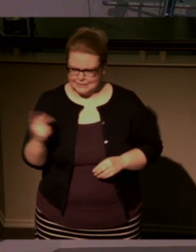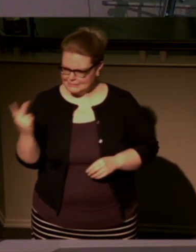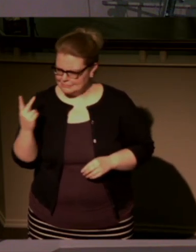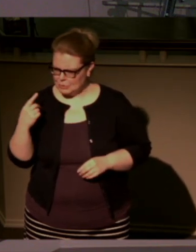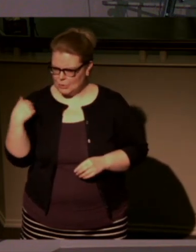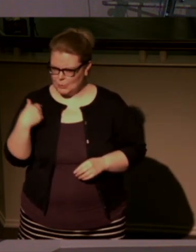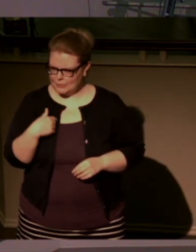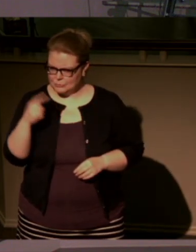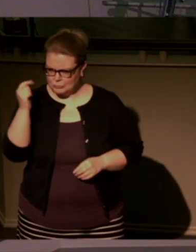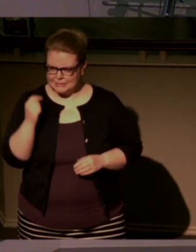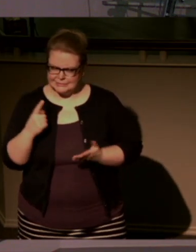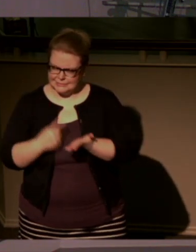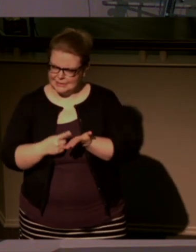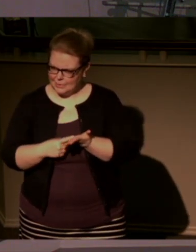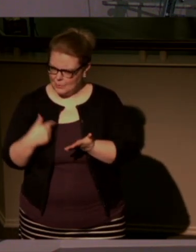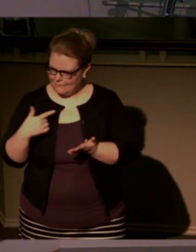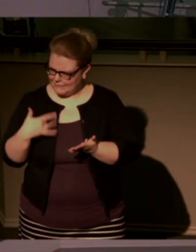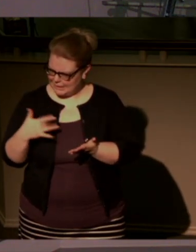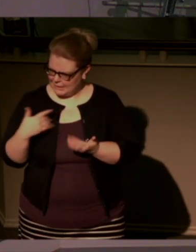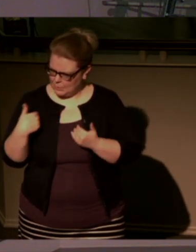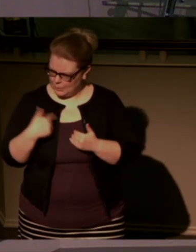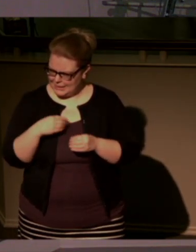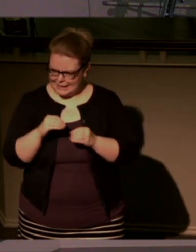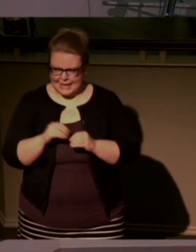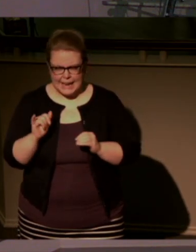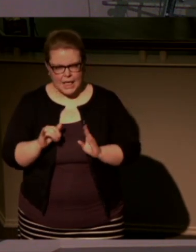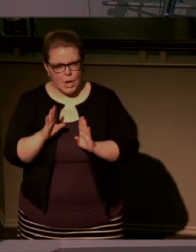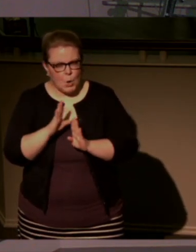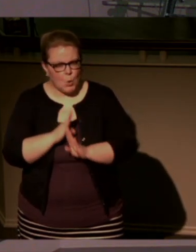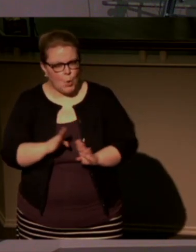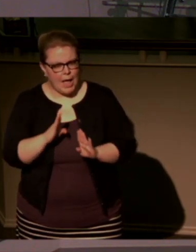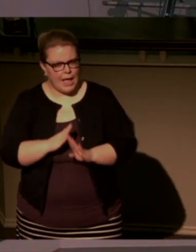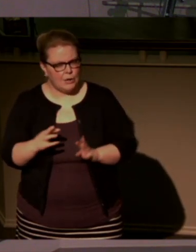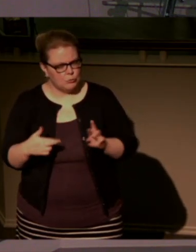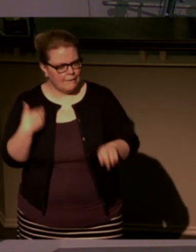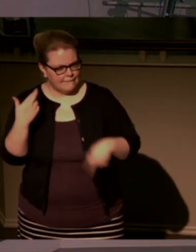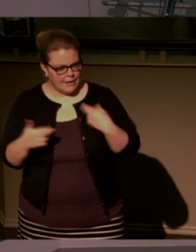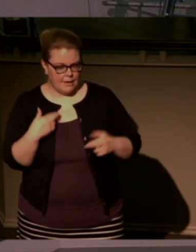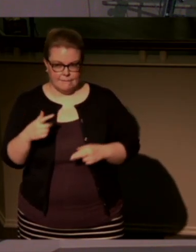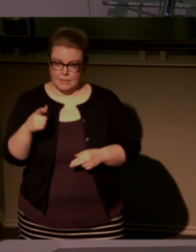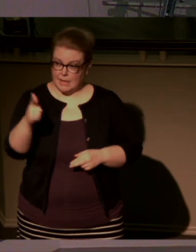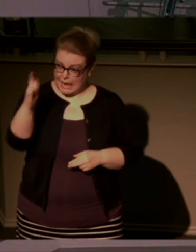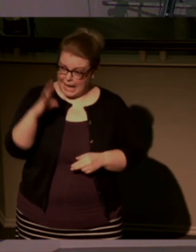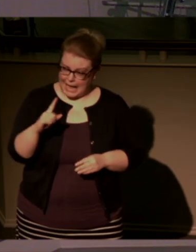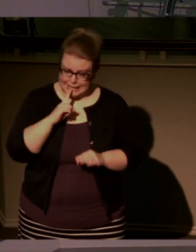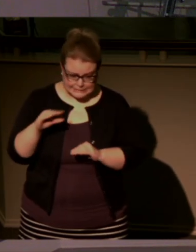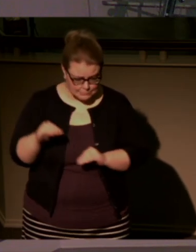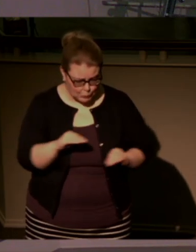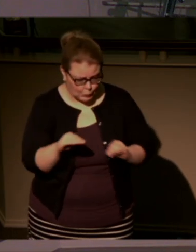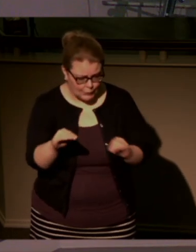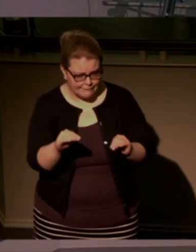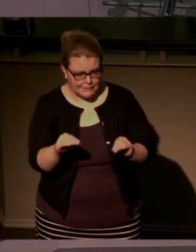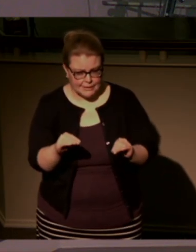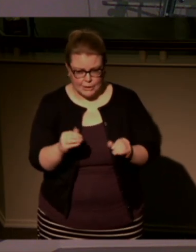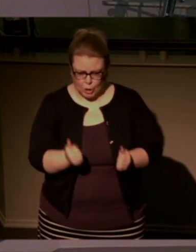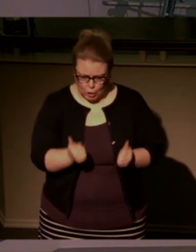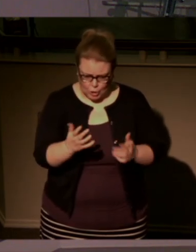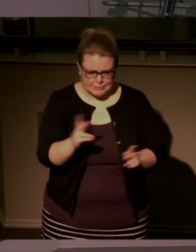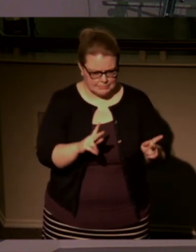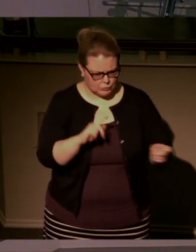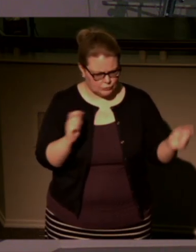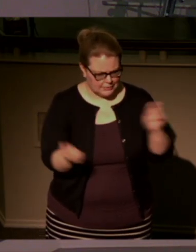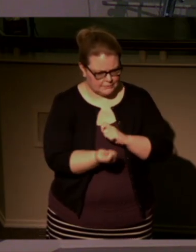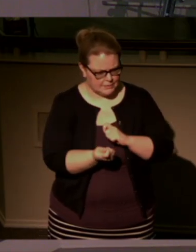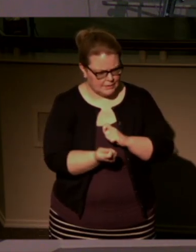quiet revival as God moves in the hearts of people and brings real transformation. And you know what the anxiety always is? It's like,